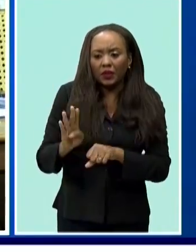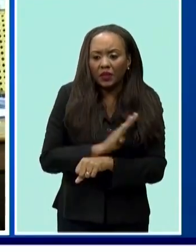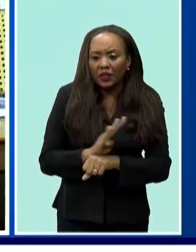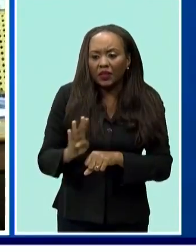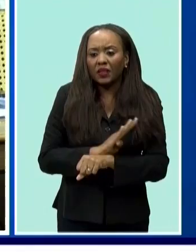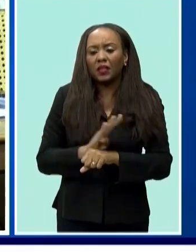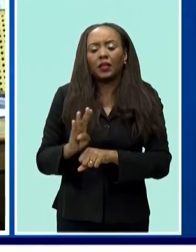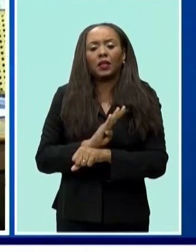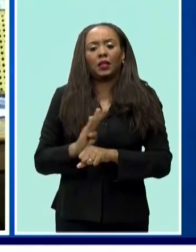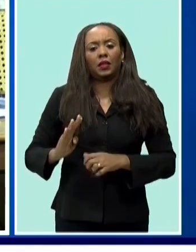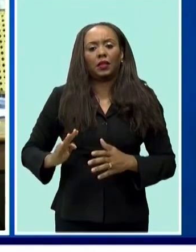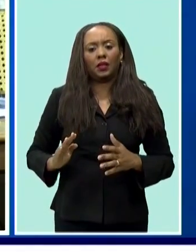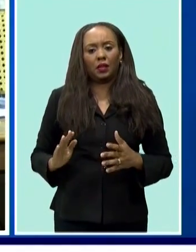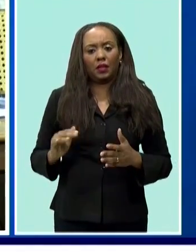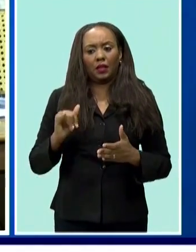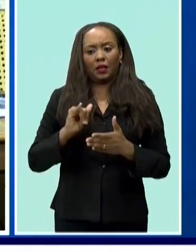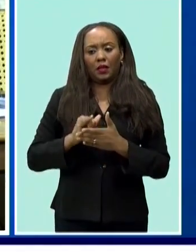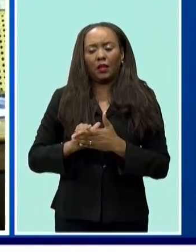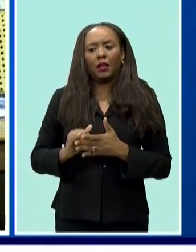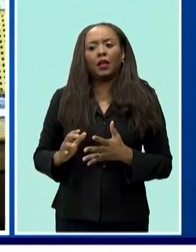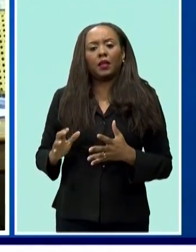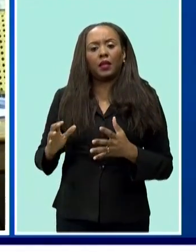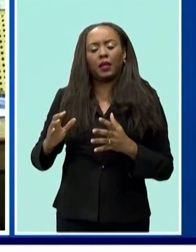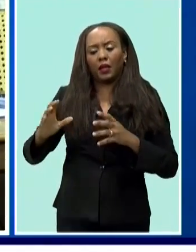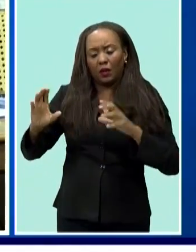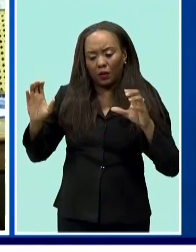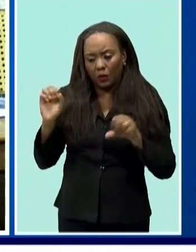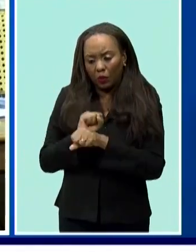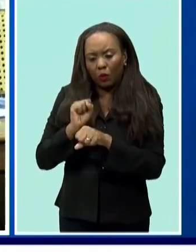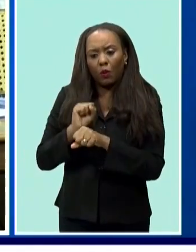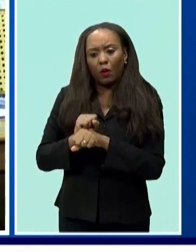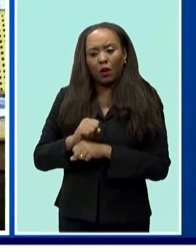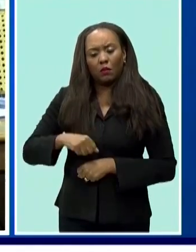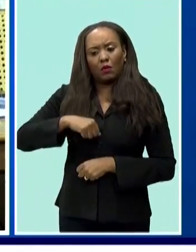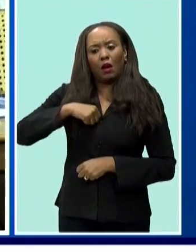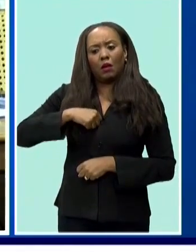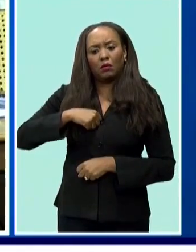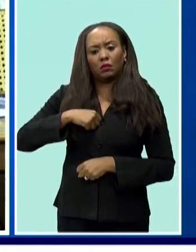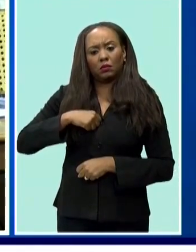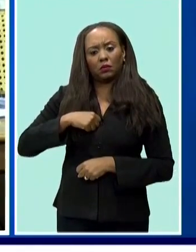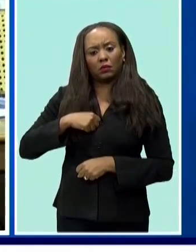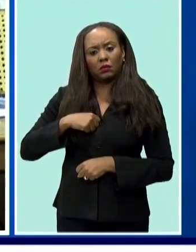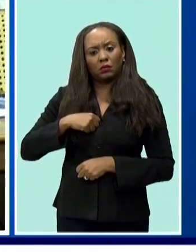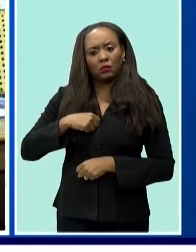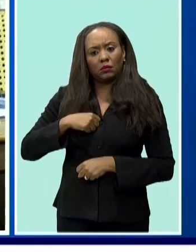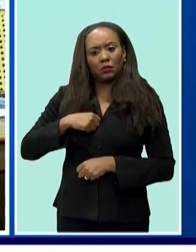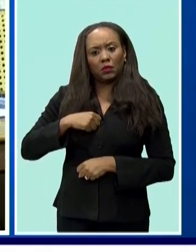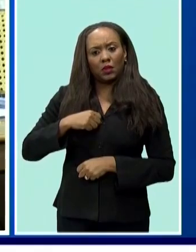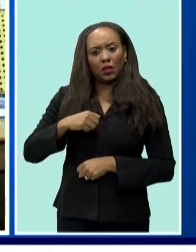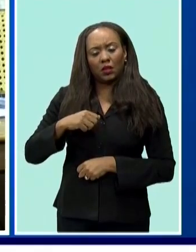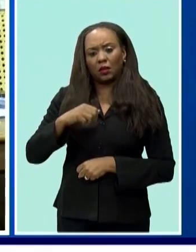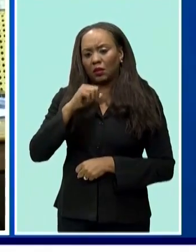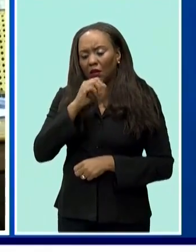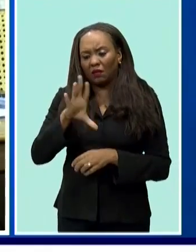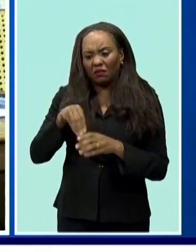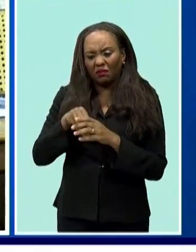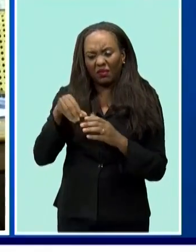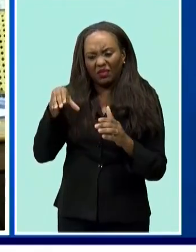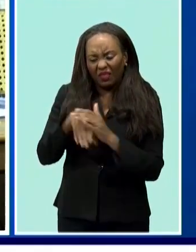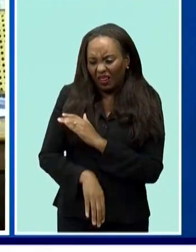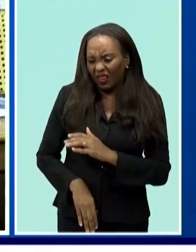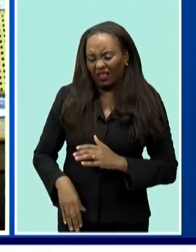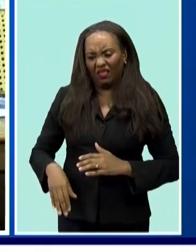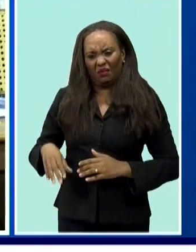so defiled by corrupt practices that they stain our economy.